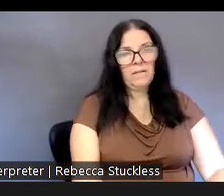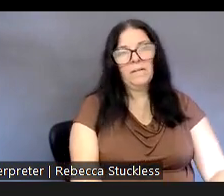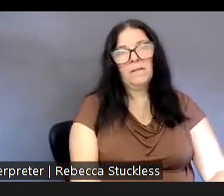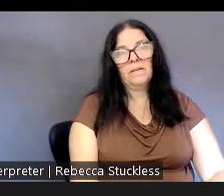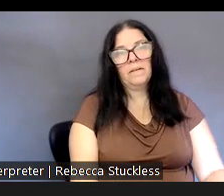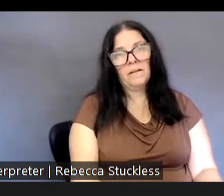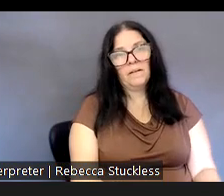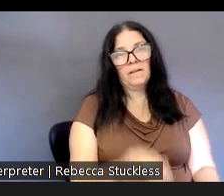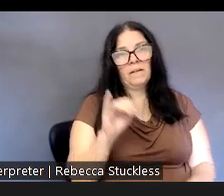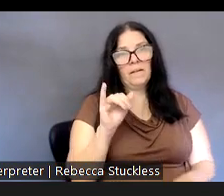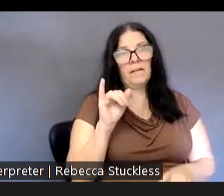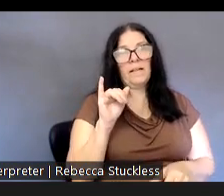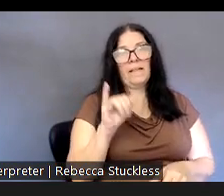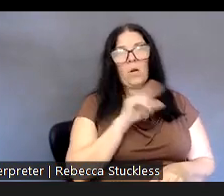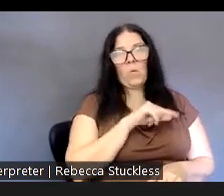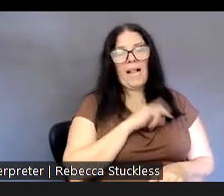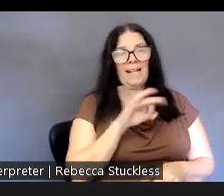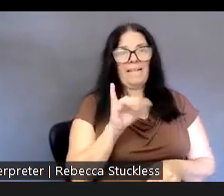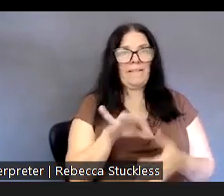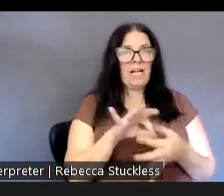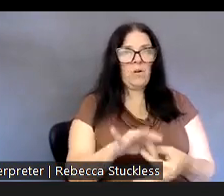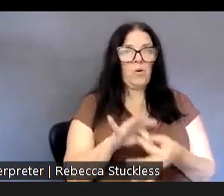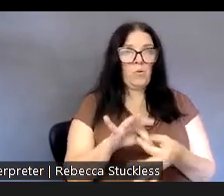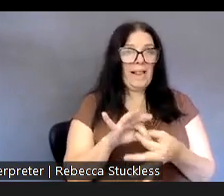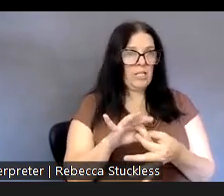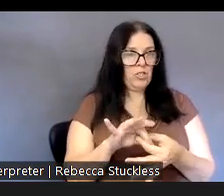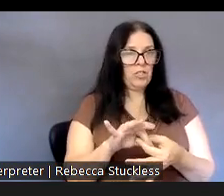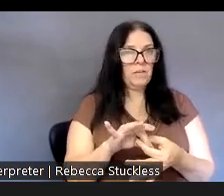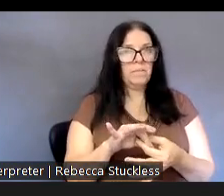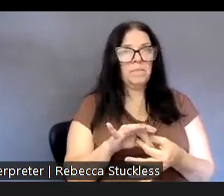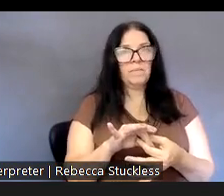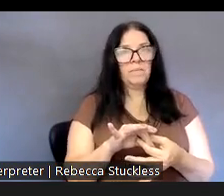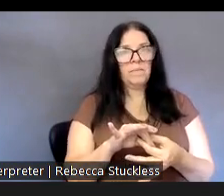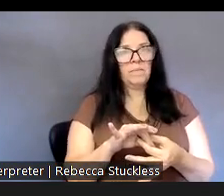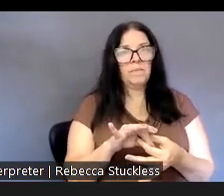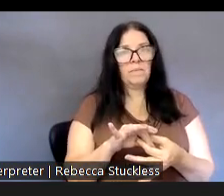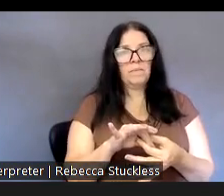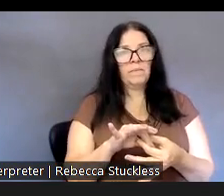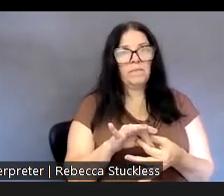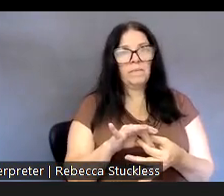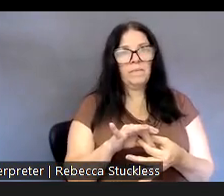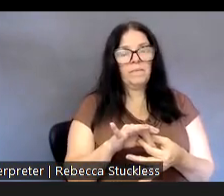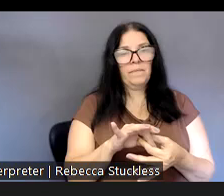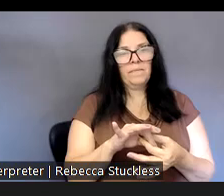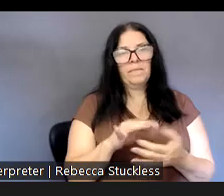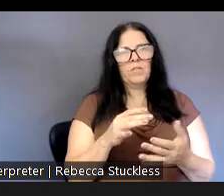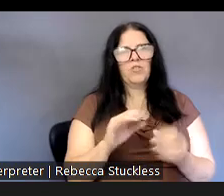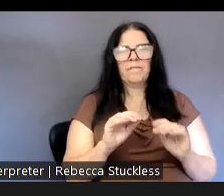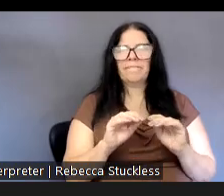the relationship. That's where you hear things like unconditional positive regard and terms like